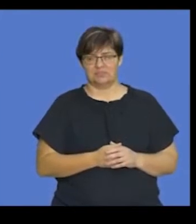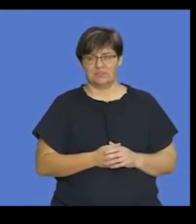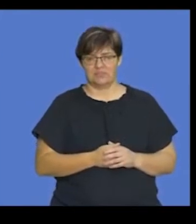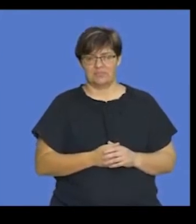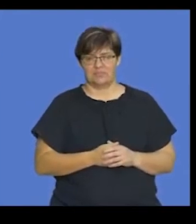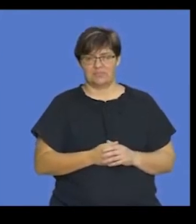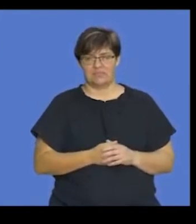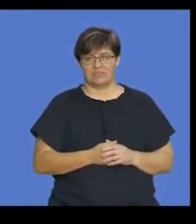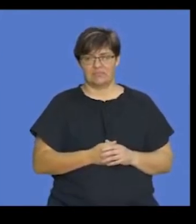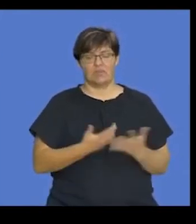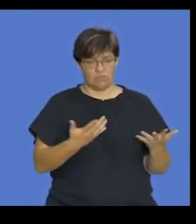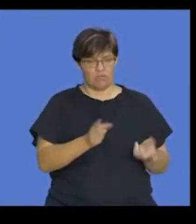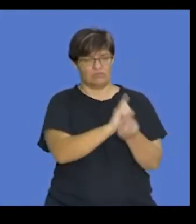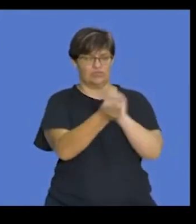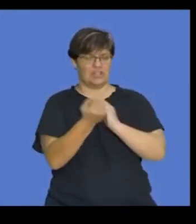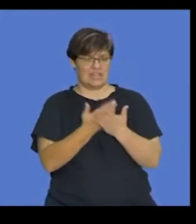point.